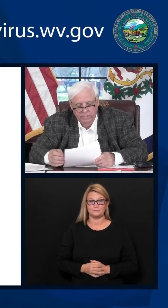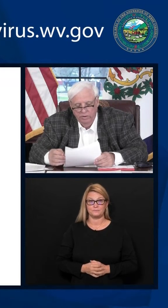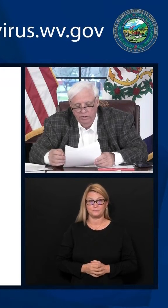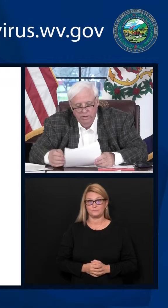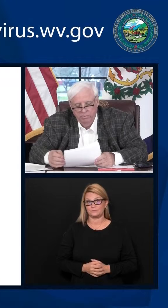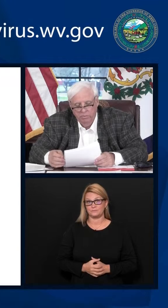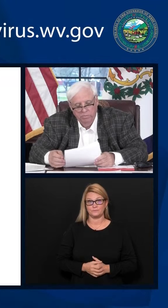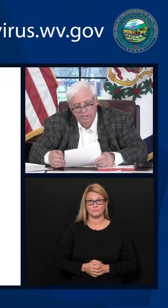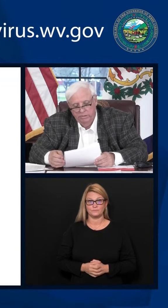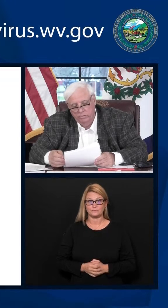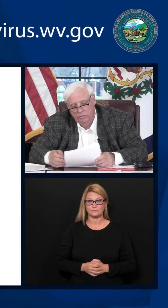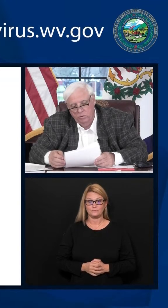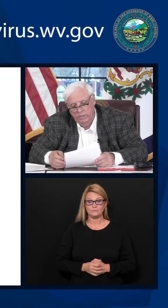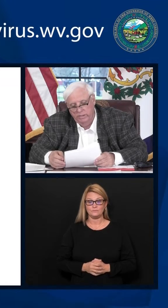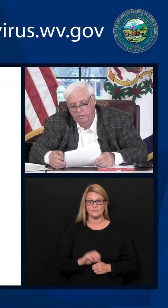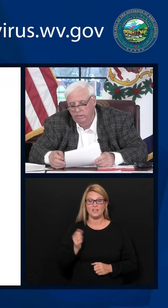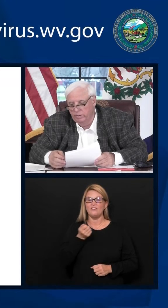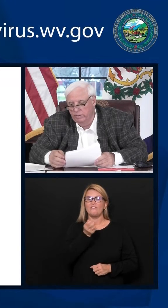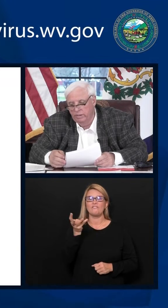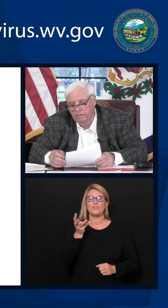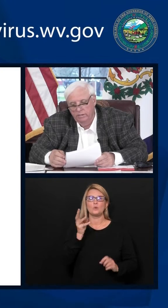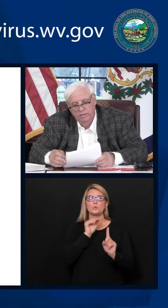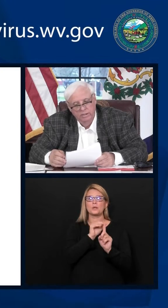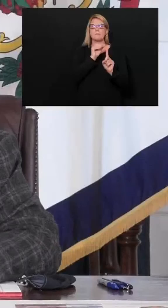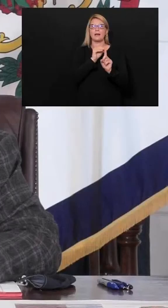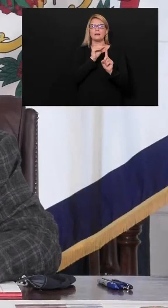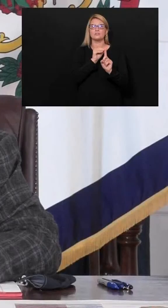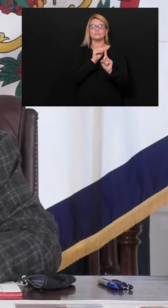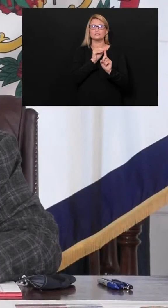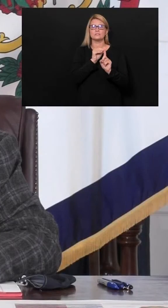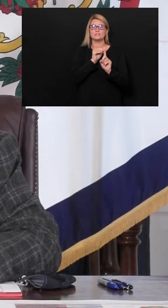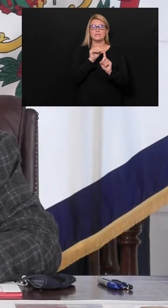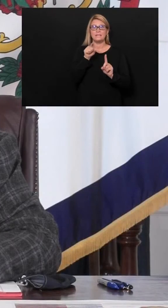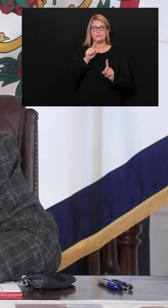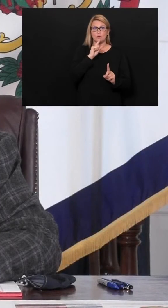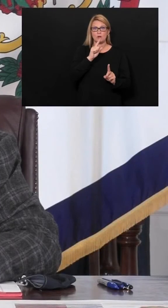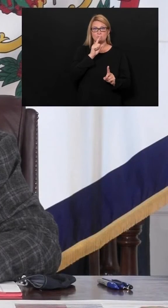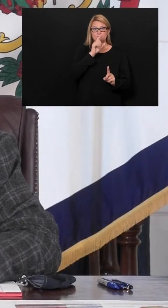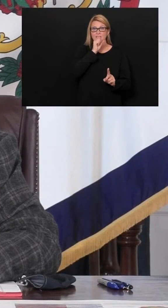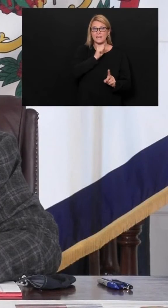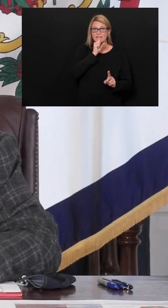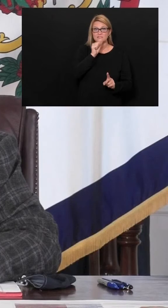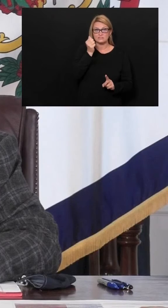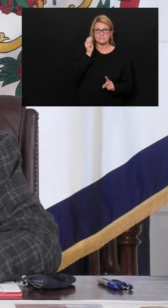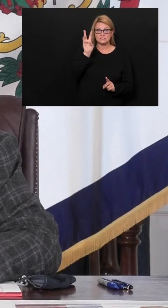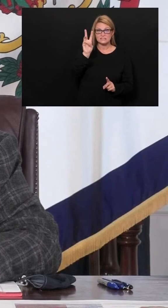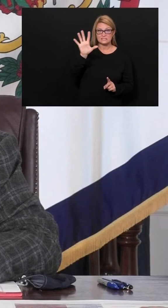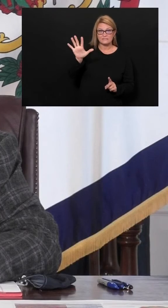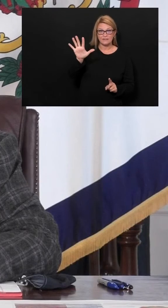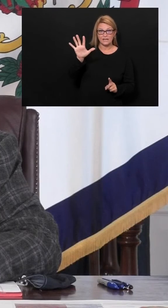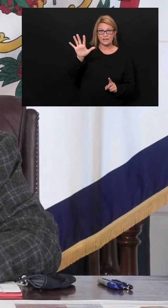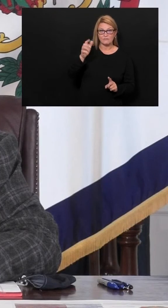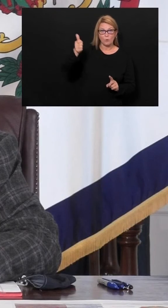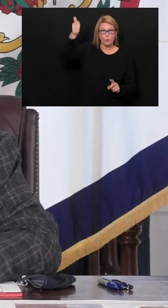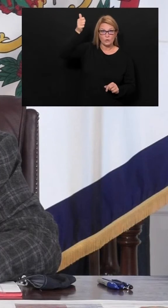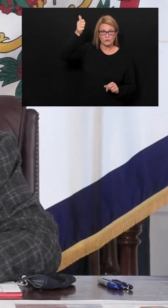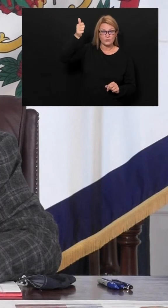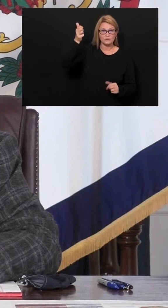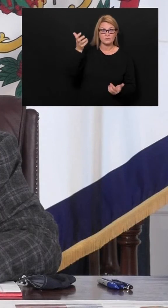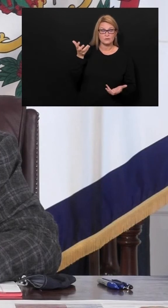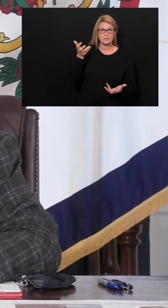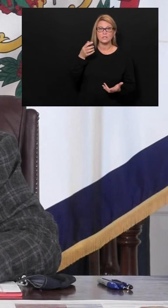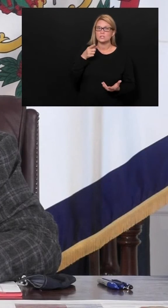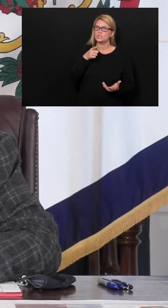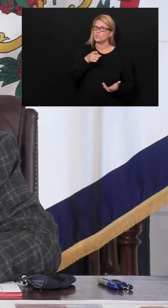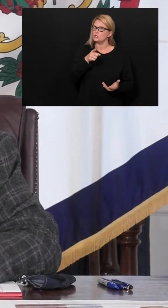I'll just go to a couple of reminders real quick. You know that if you're 65 years of age, you better really